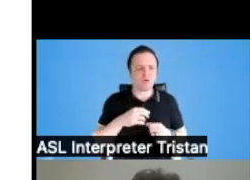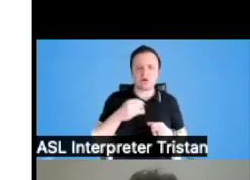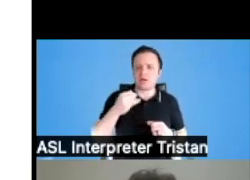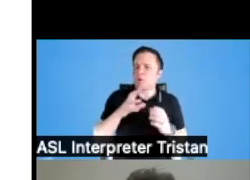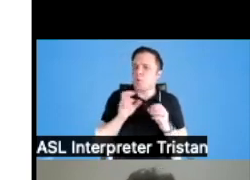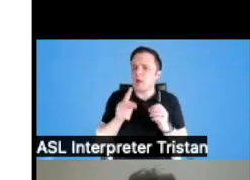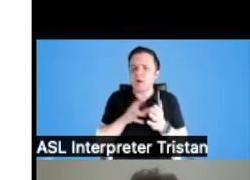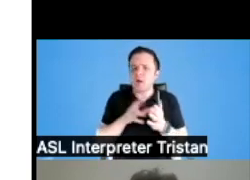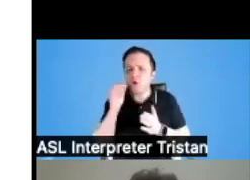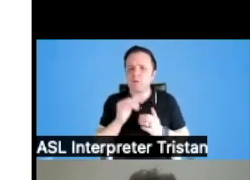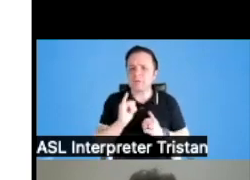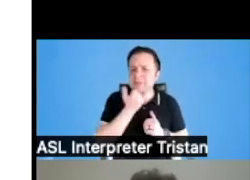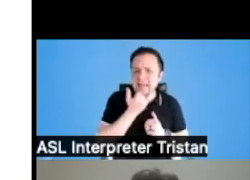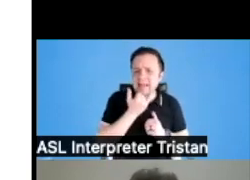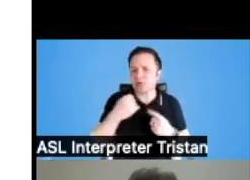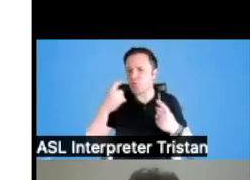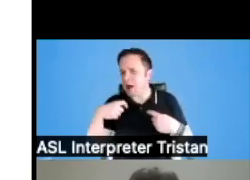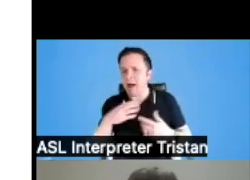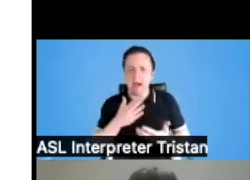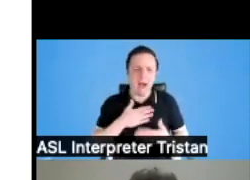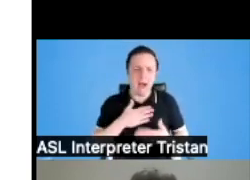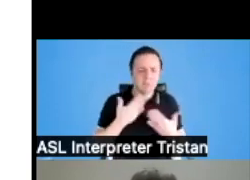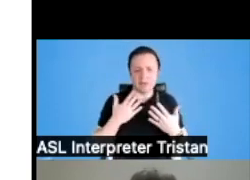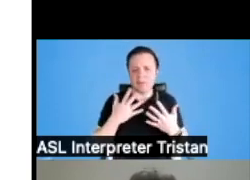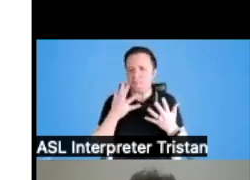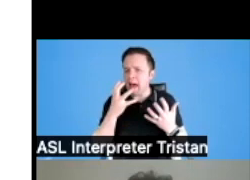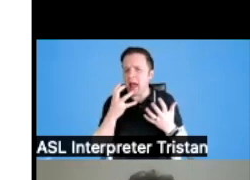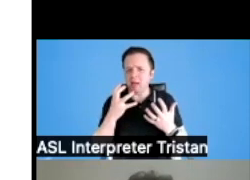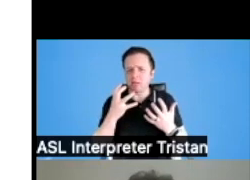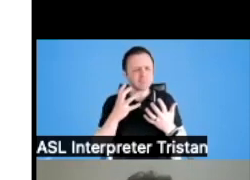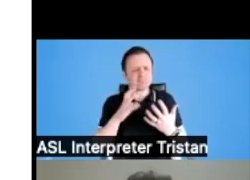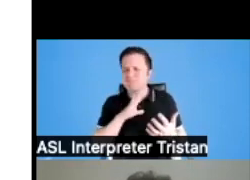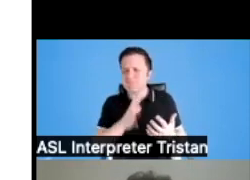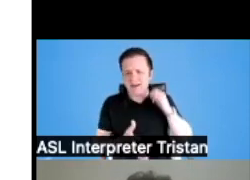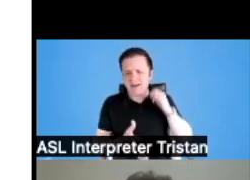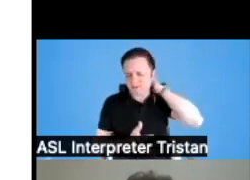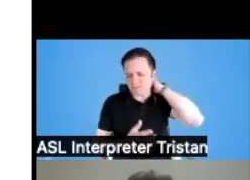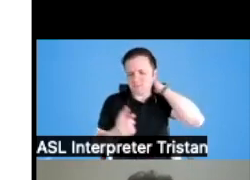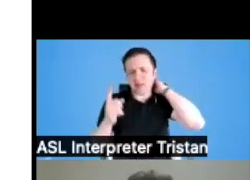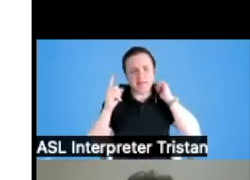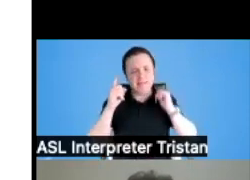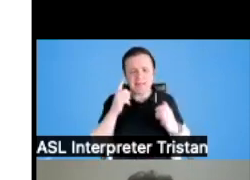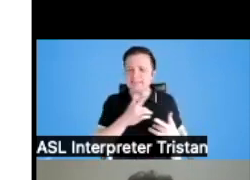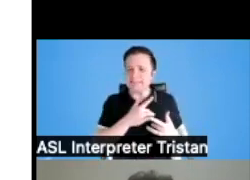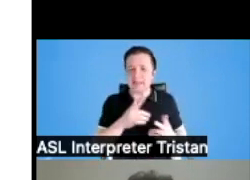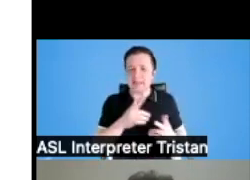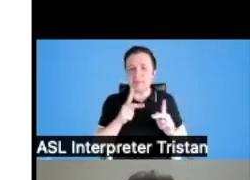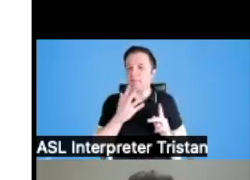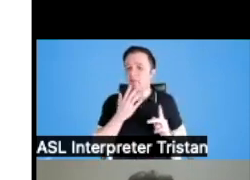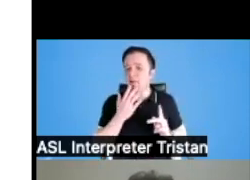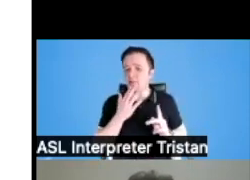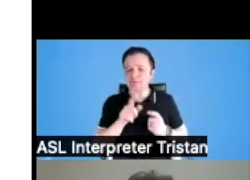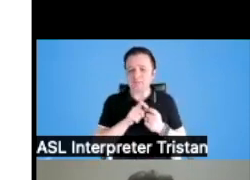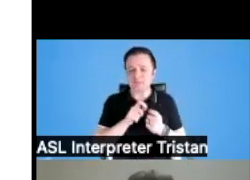make mistakes, to cry, to be happy, to be mad. Because I think so often, as people of color in particular, like